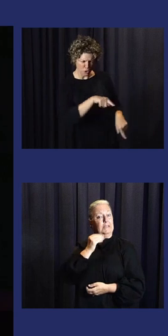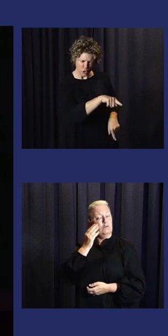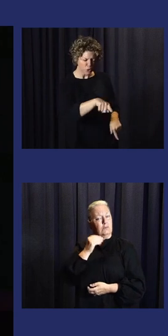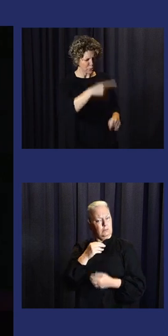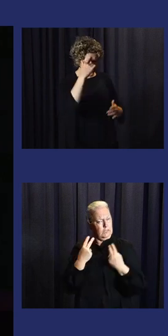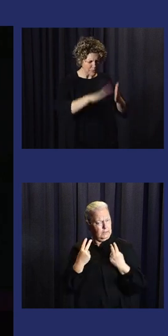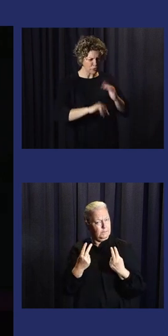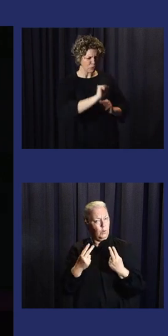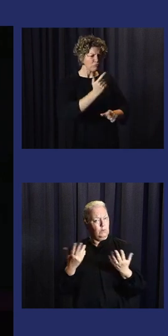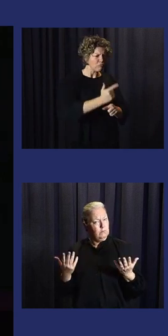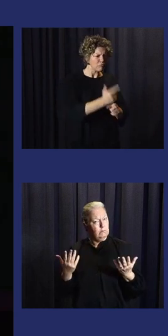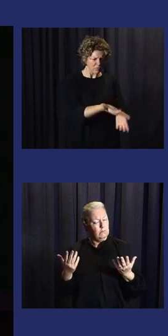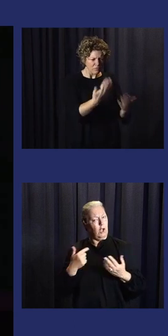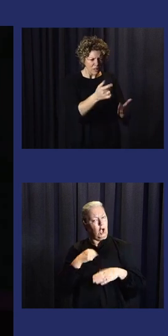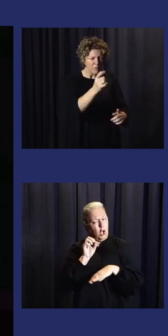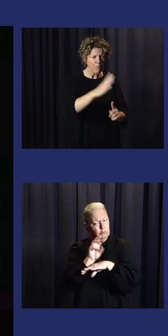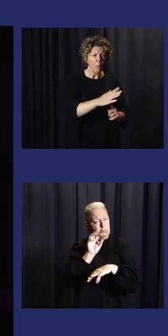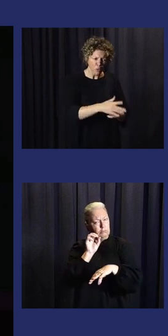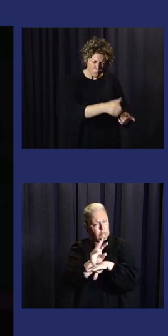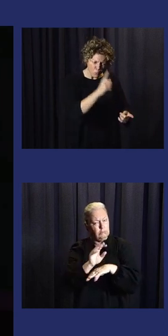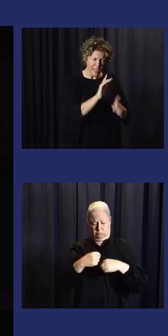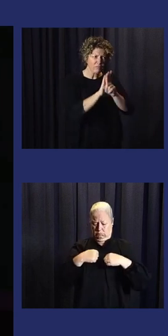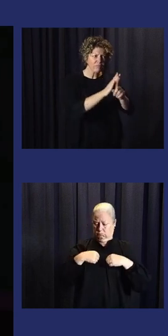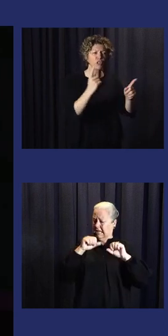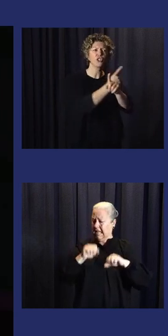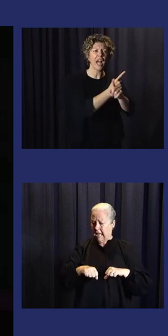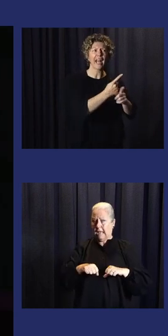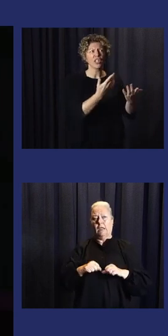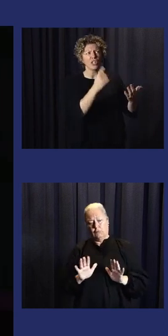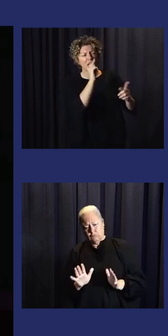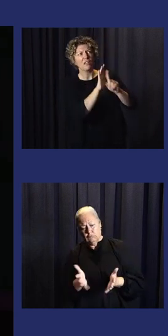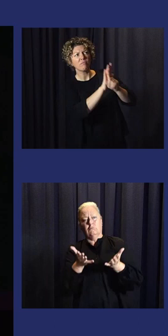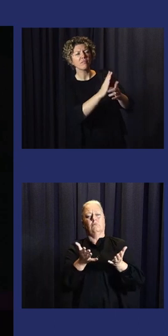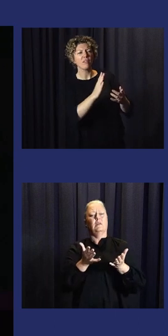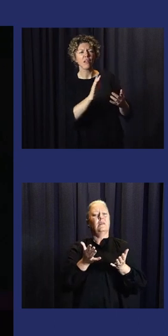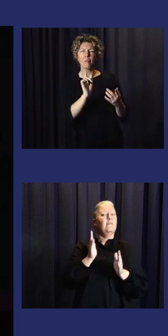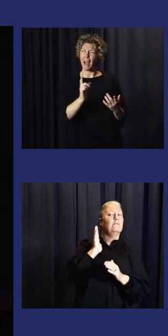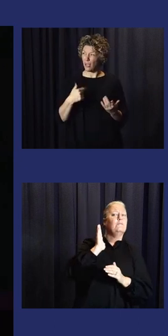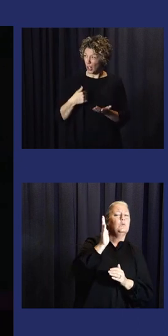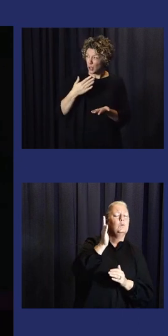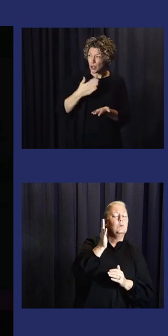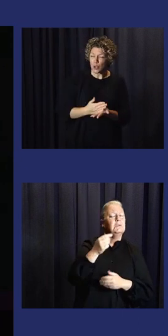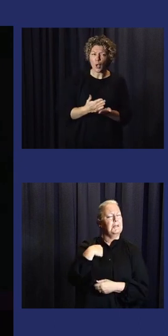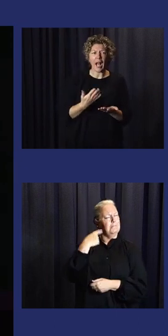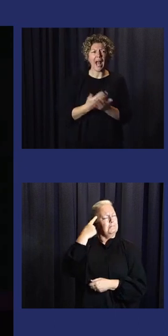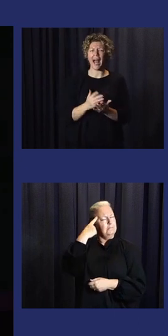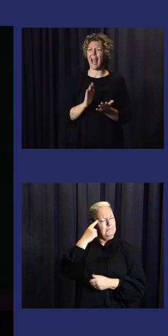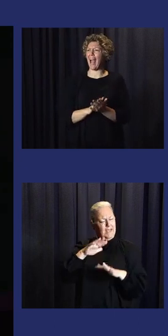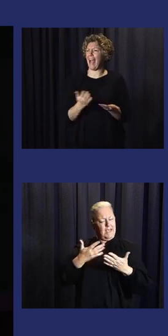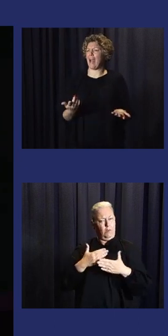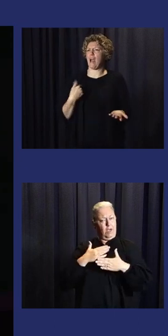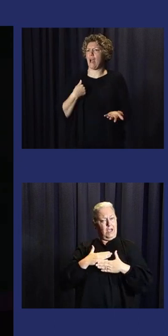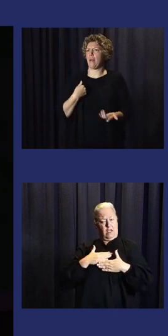is valuable, and that we can be the change that the future needs. If this is true, how is our voice